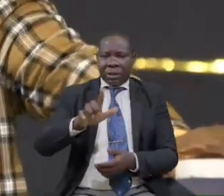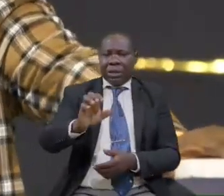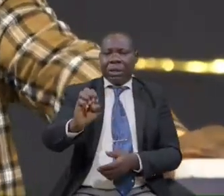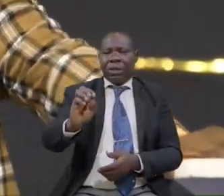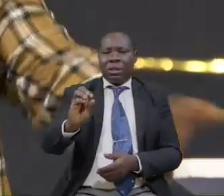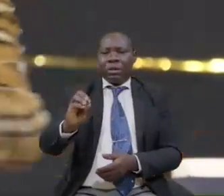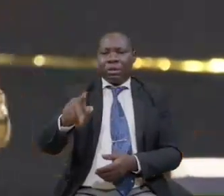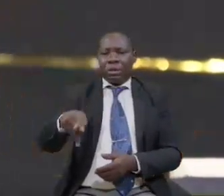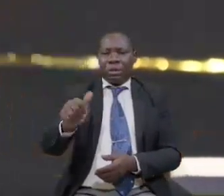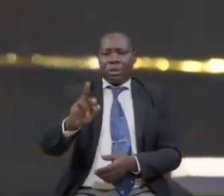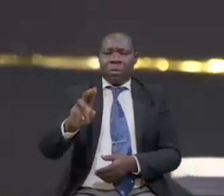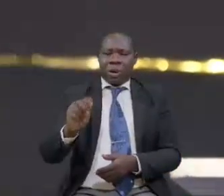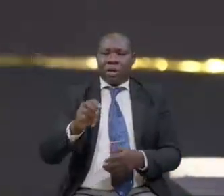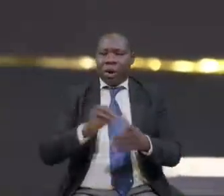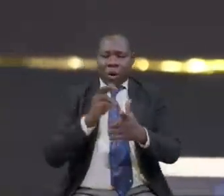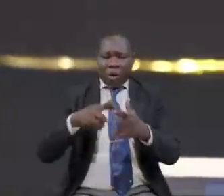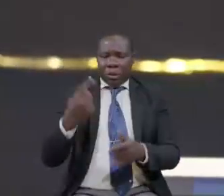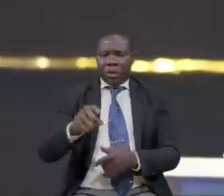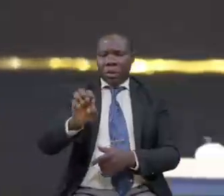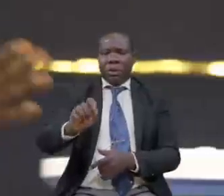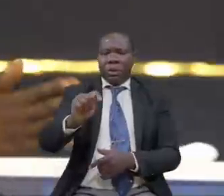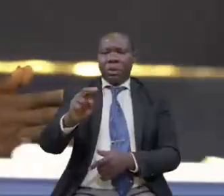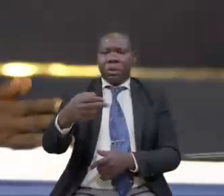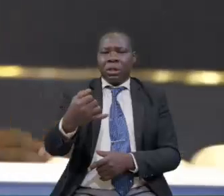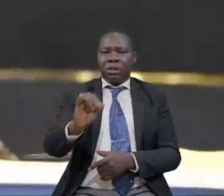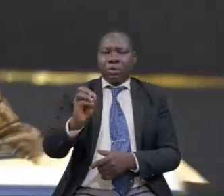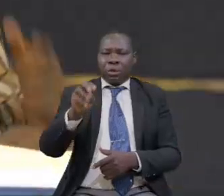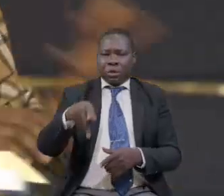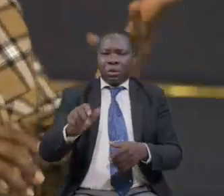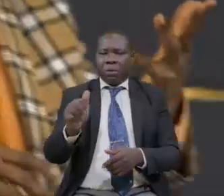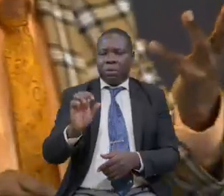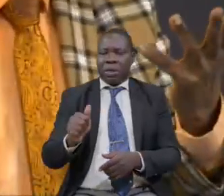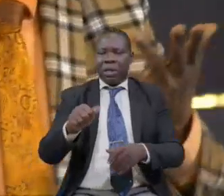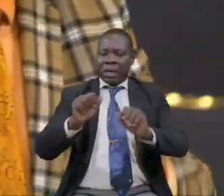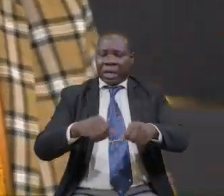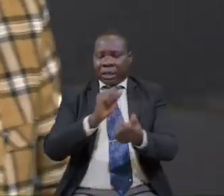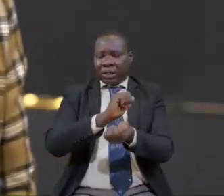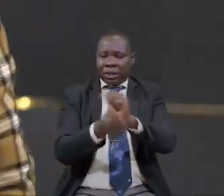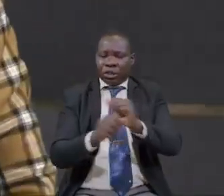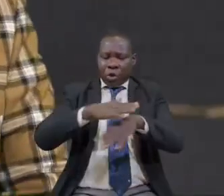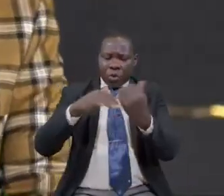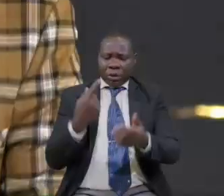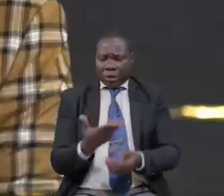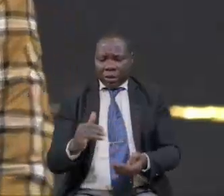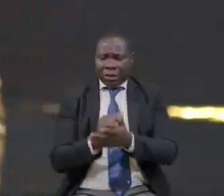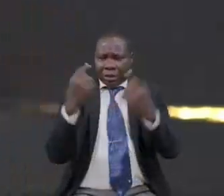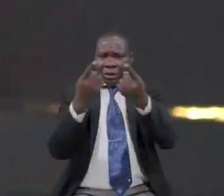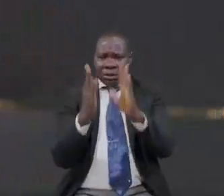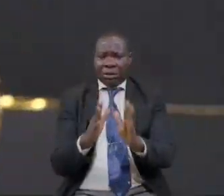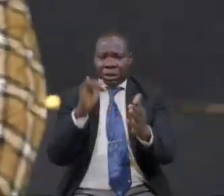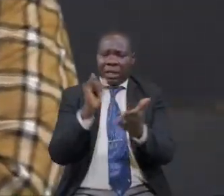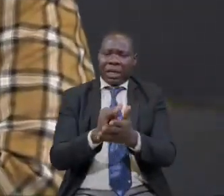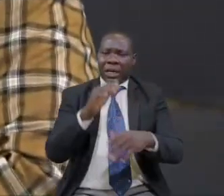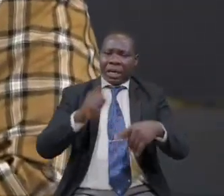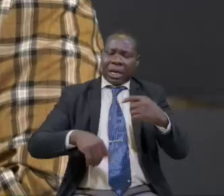Ethiopian cannot change, all those things that the sinner cannot change, a change will come in your life. And